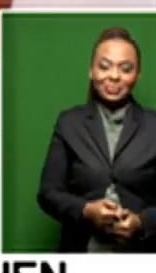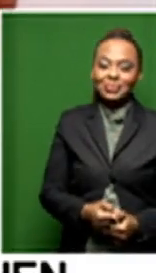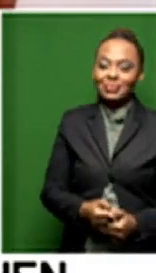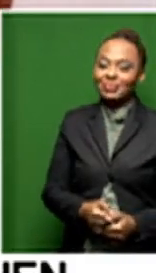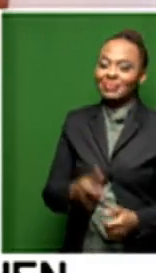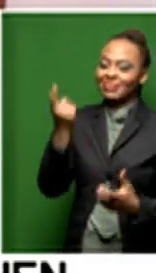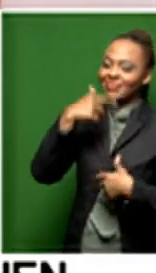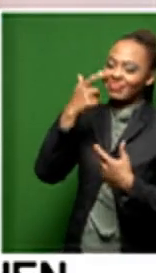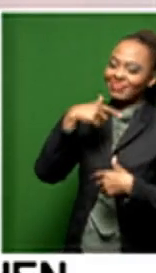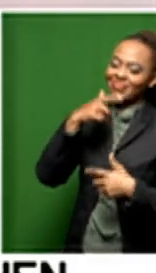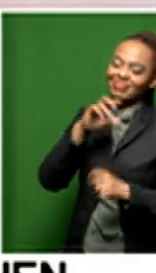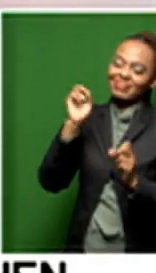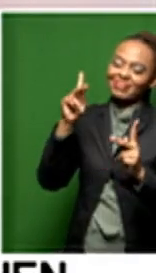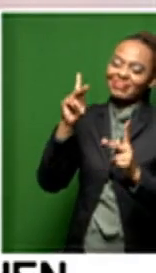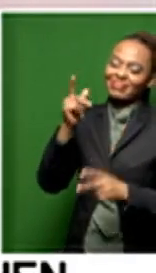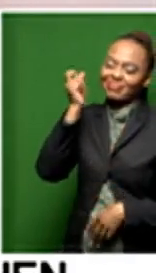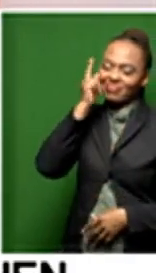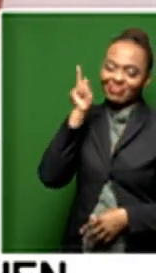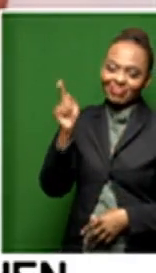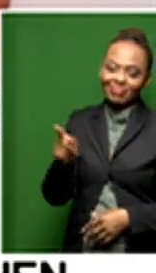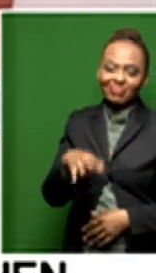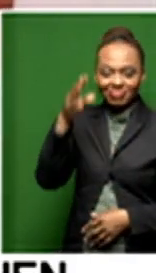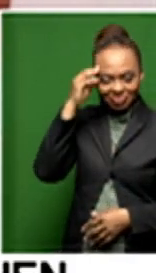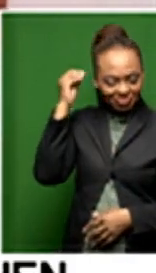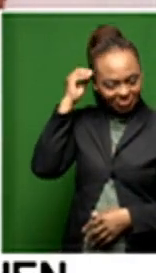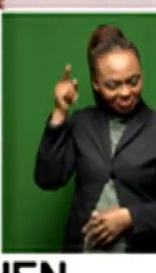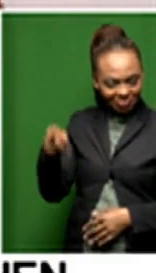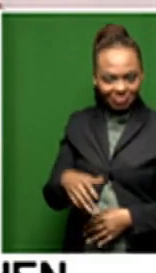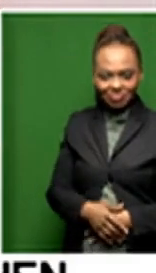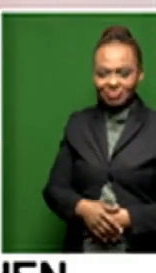Okay, I get that. So what kind of food do you generally cater?